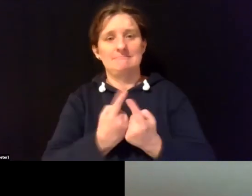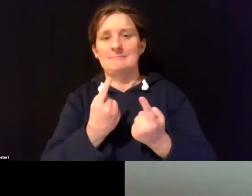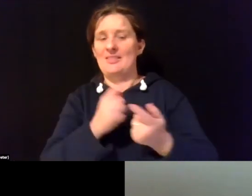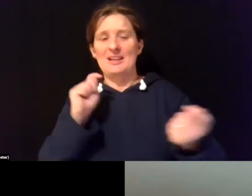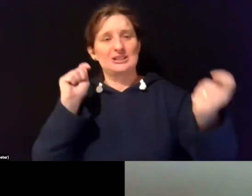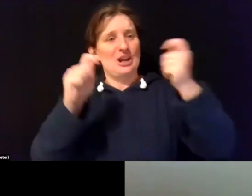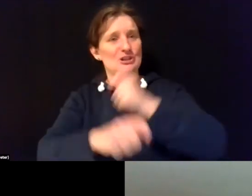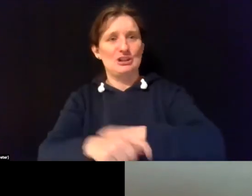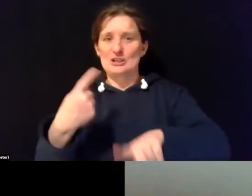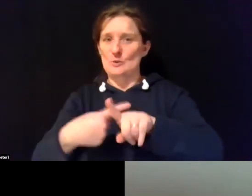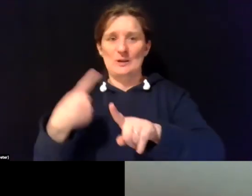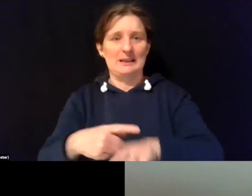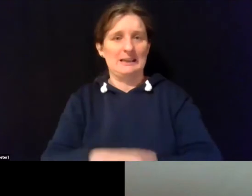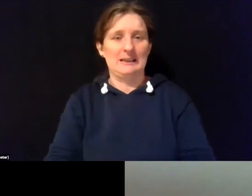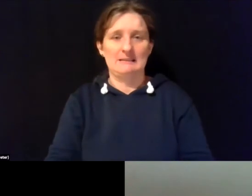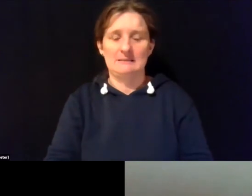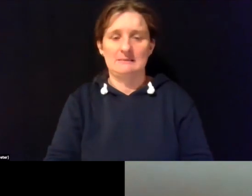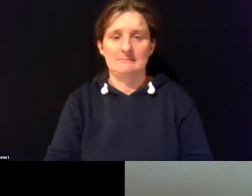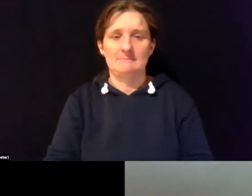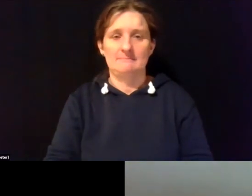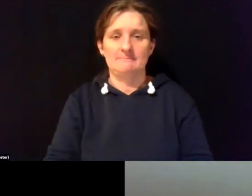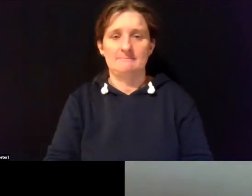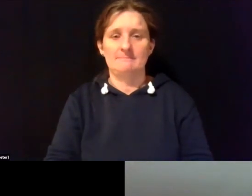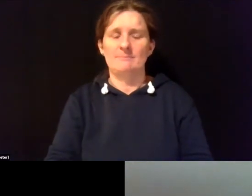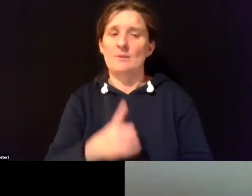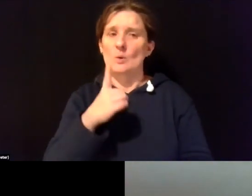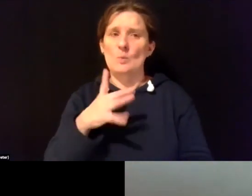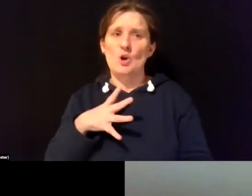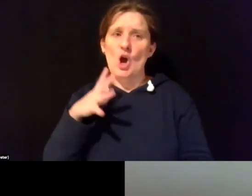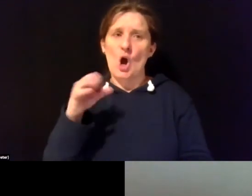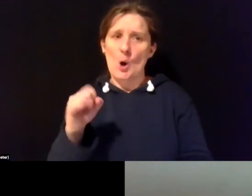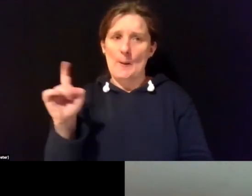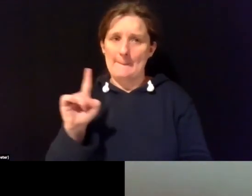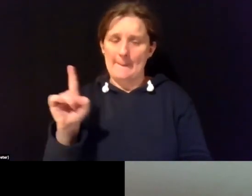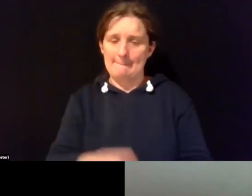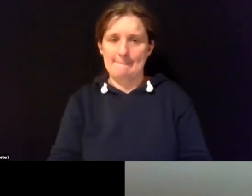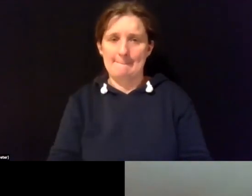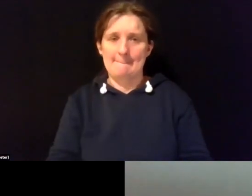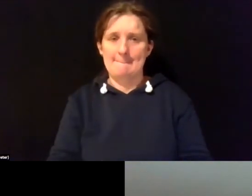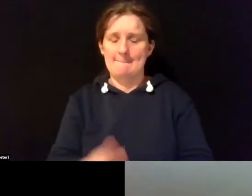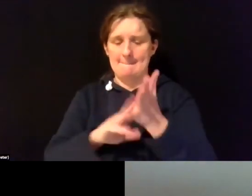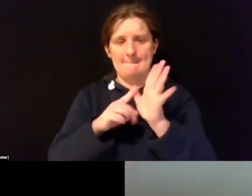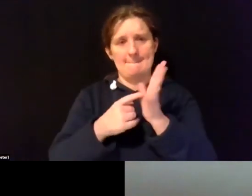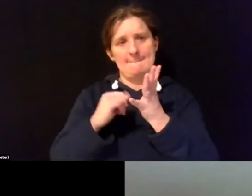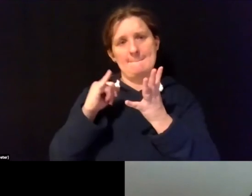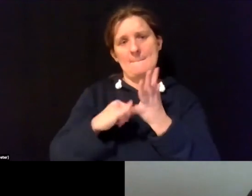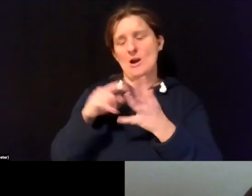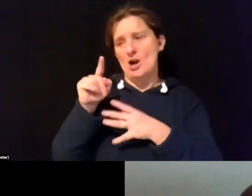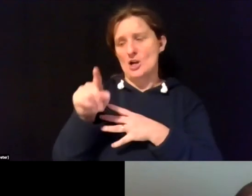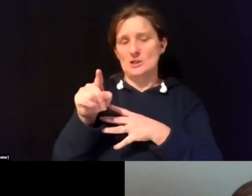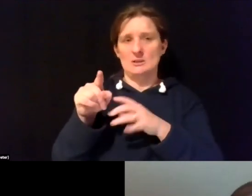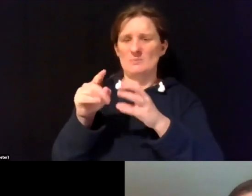as probably people watching know. I do have one hope, though, which is that Mars is the solar system's great